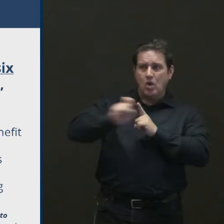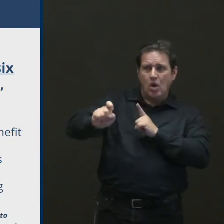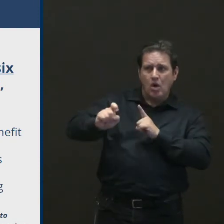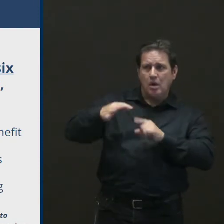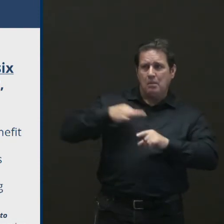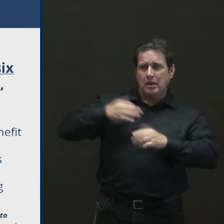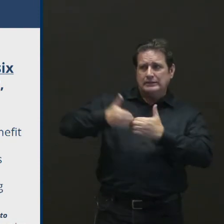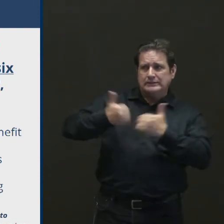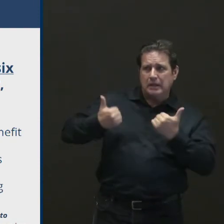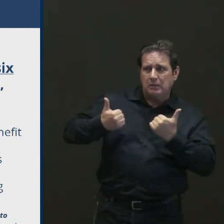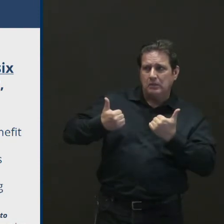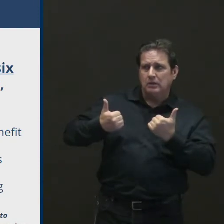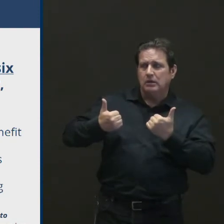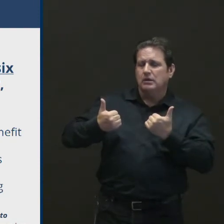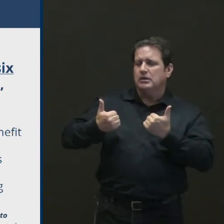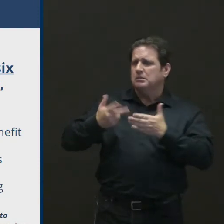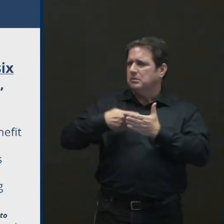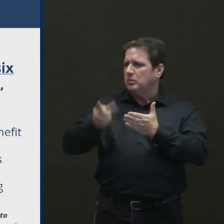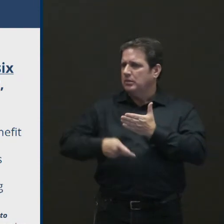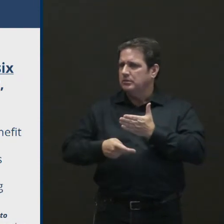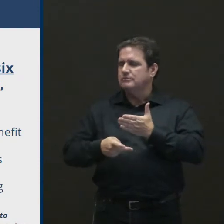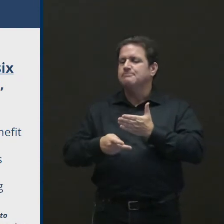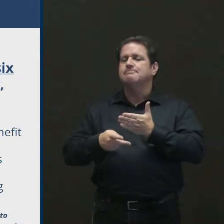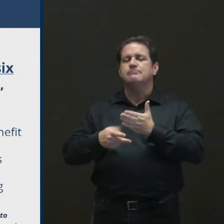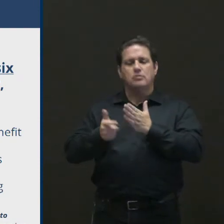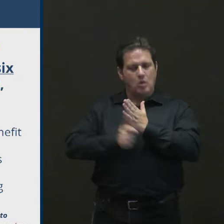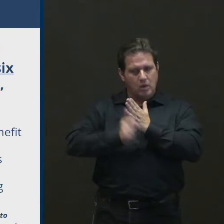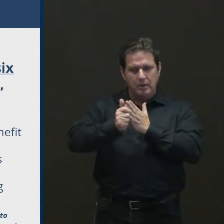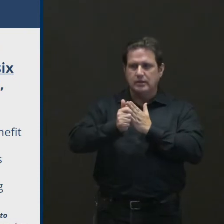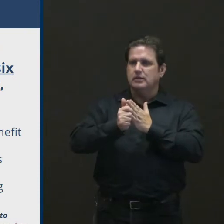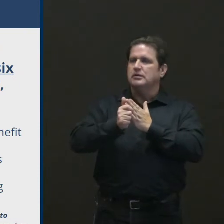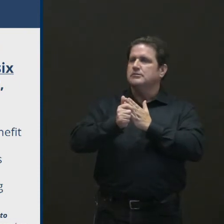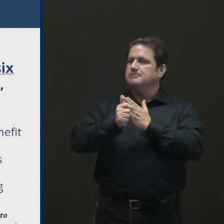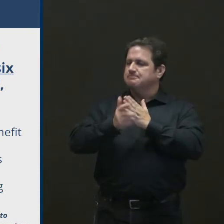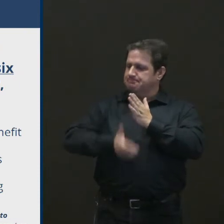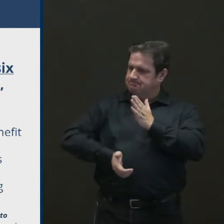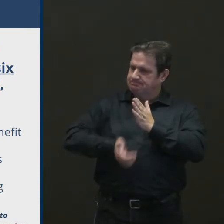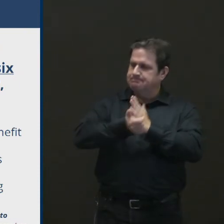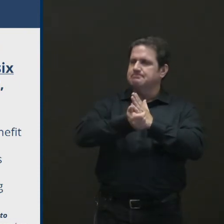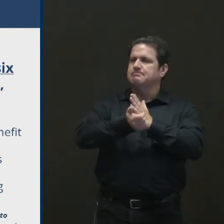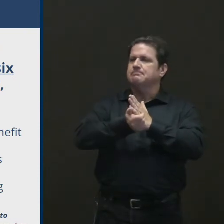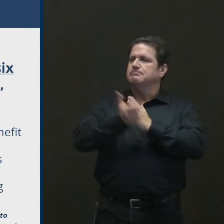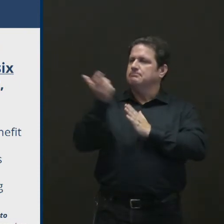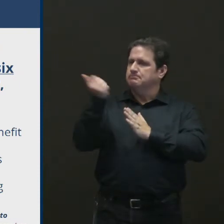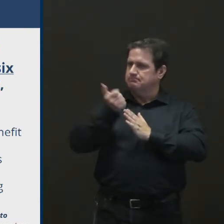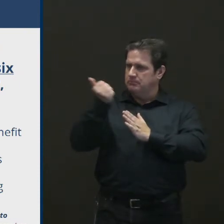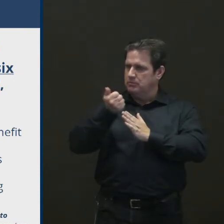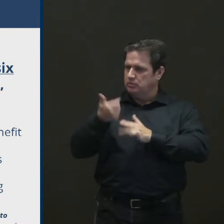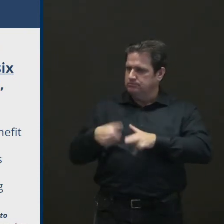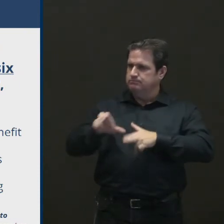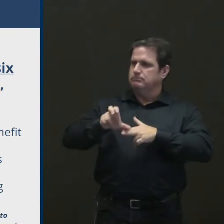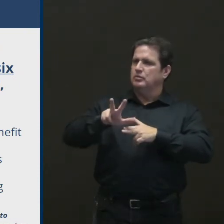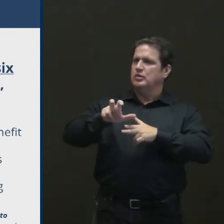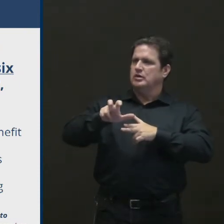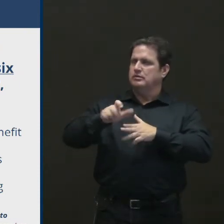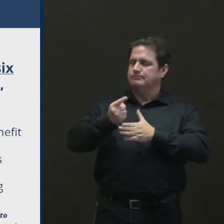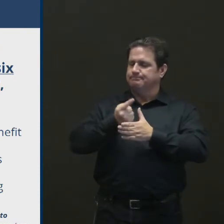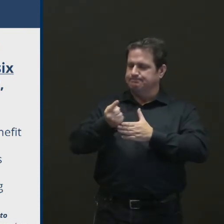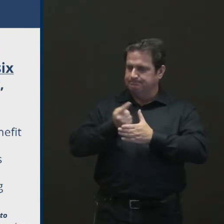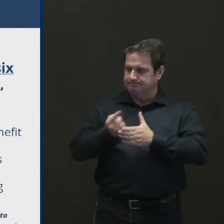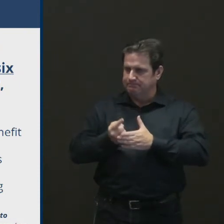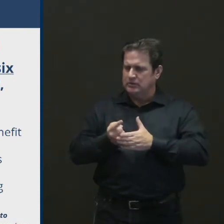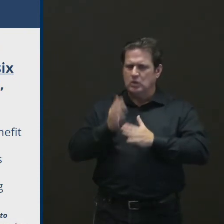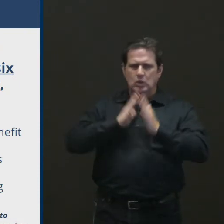apply separately for this program. It will be automatically attached to your unemployment benefits, so you don't have to